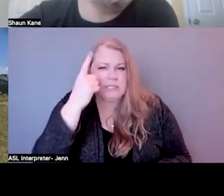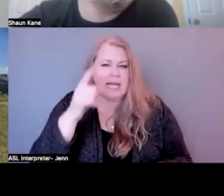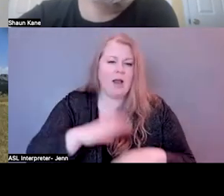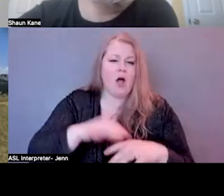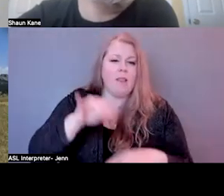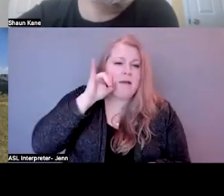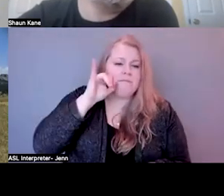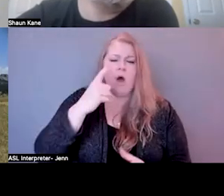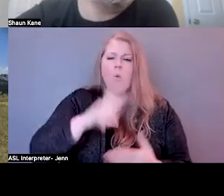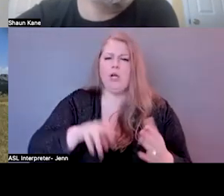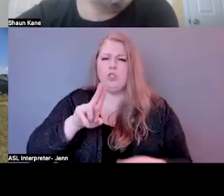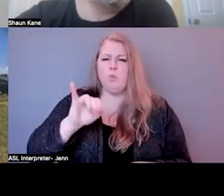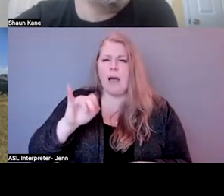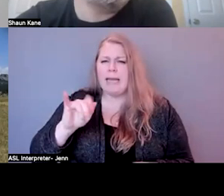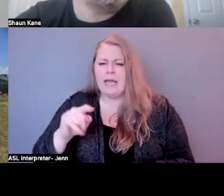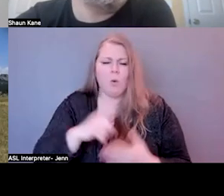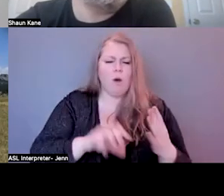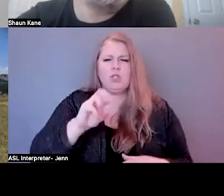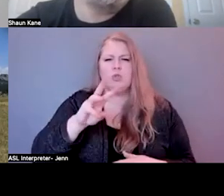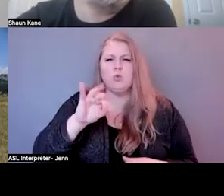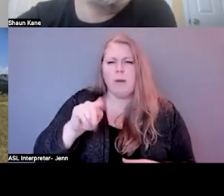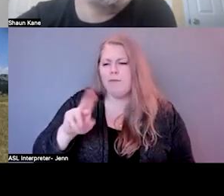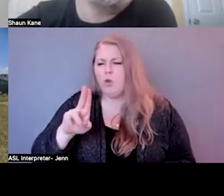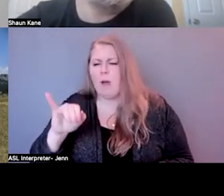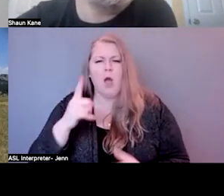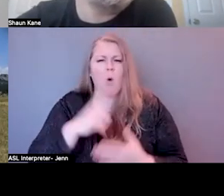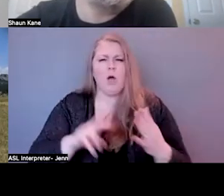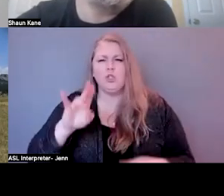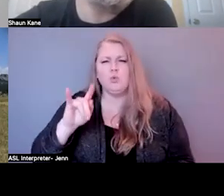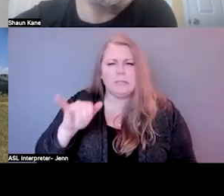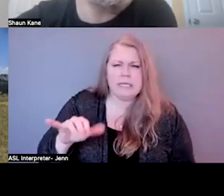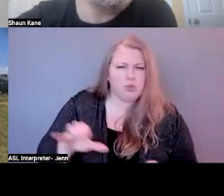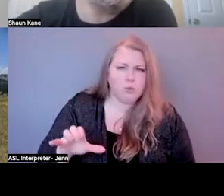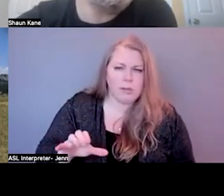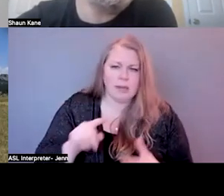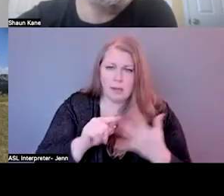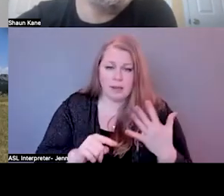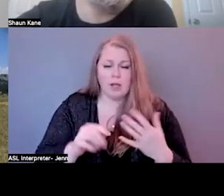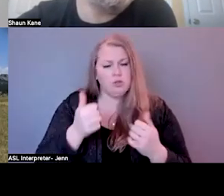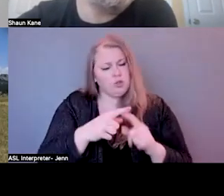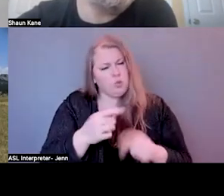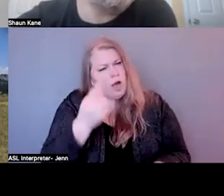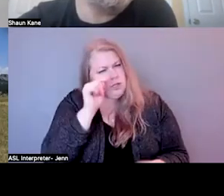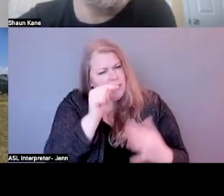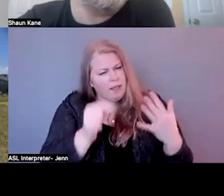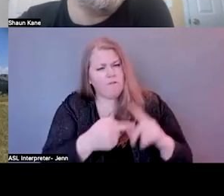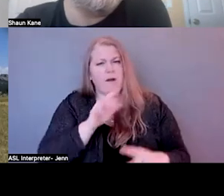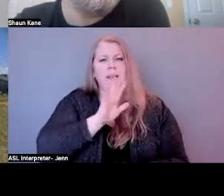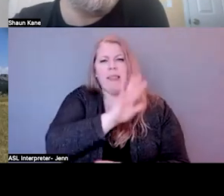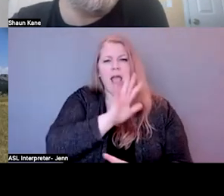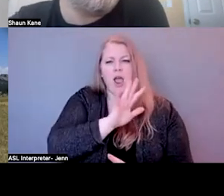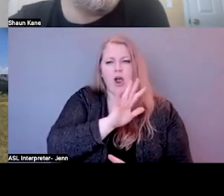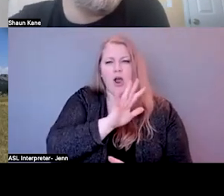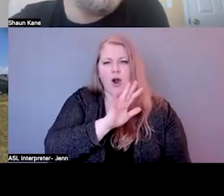is UIKit doing or what's Swift UI doing, or understanding what Unity is doing, and trying to understand those things from basically the way